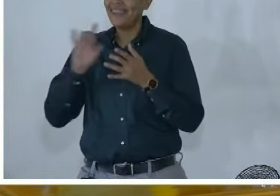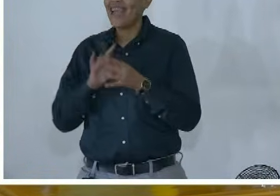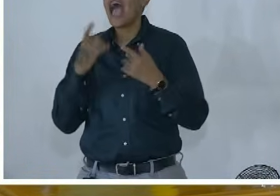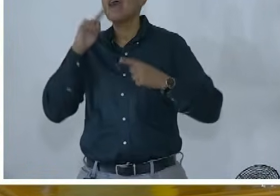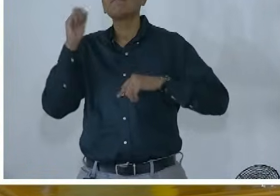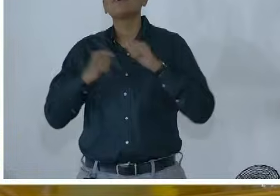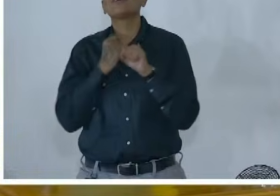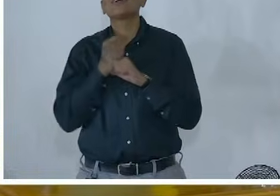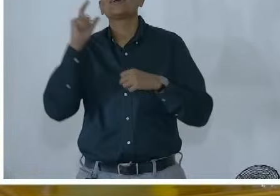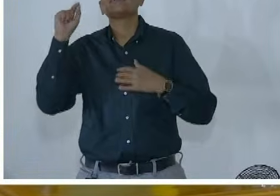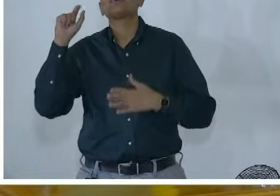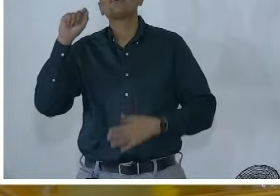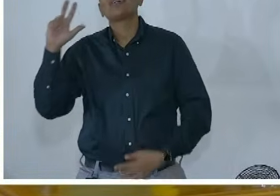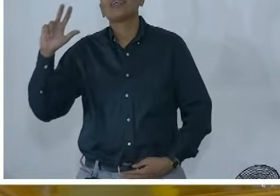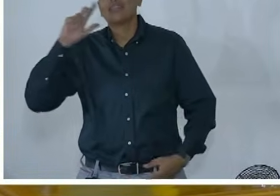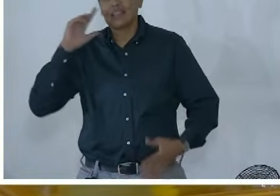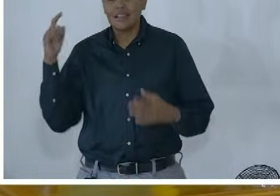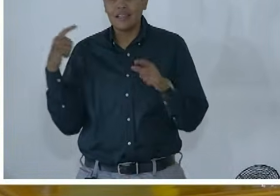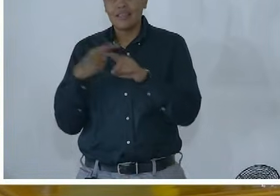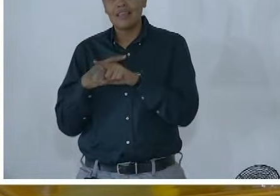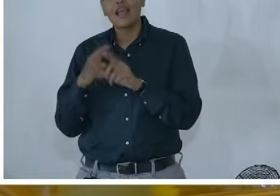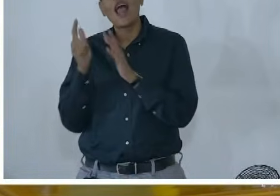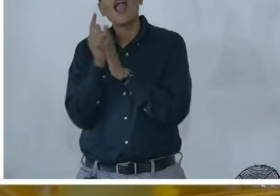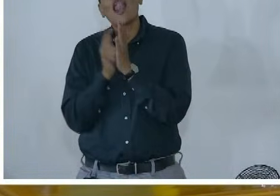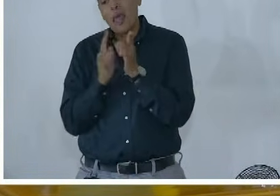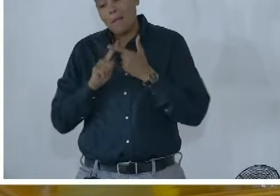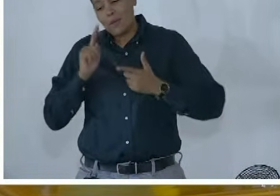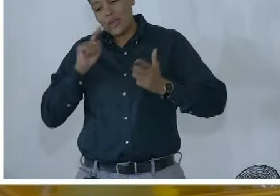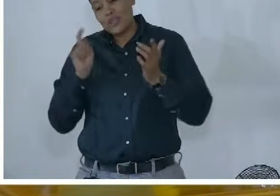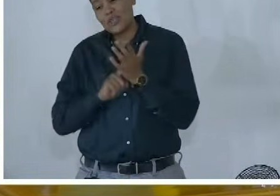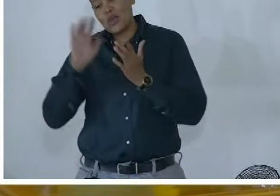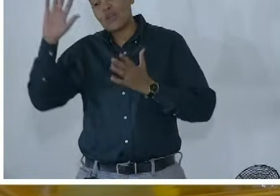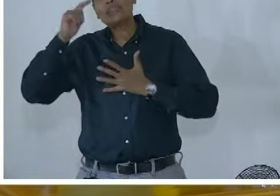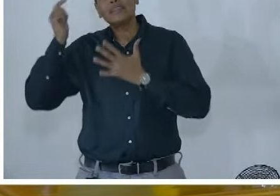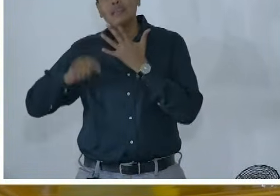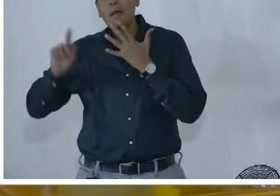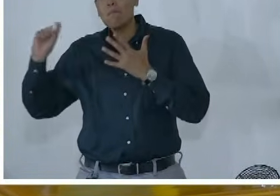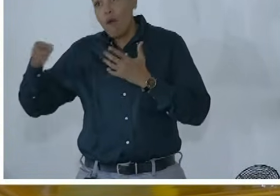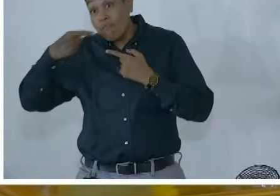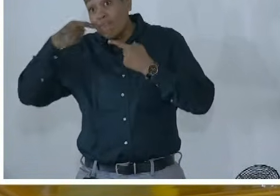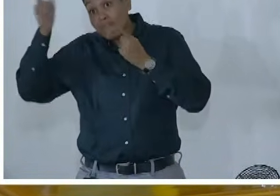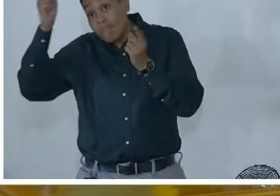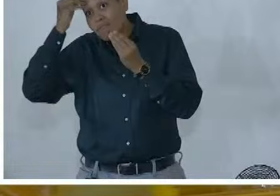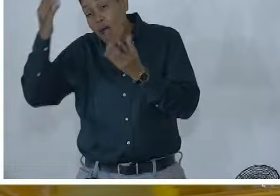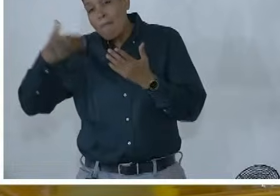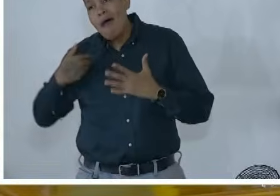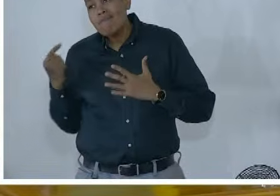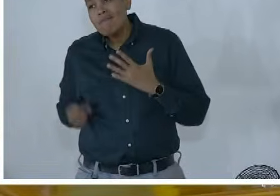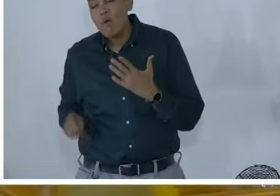the year 2023 contrary to law and notice of its indicative ruling.